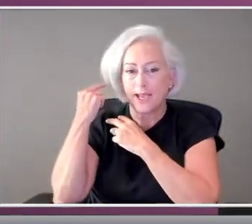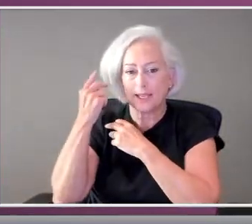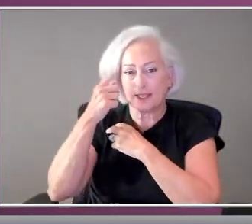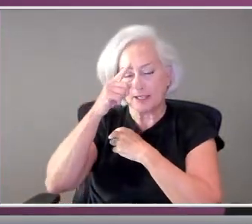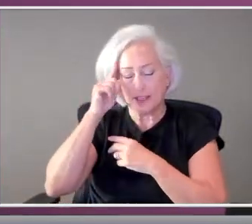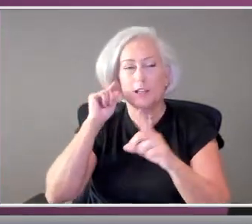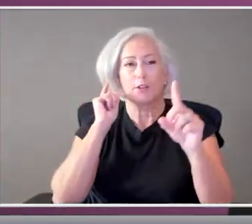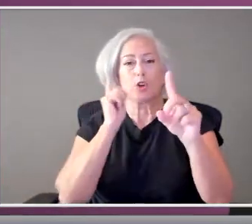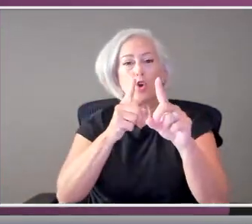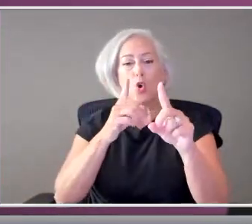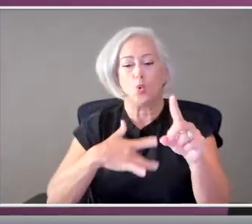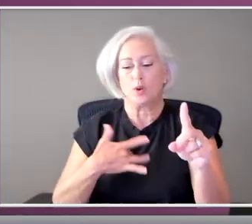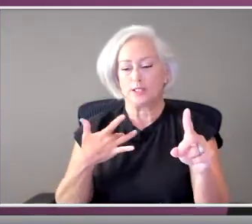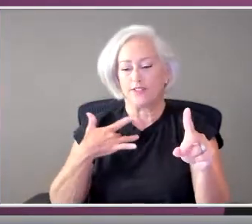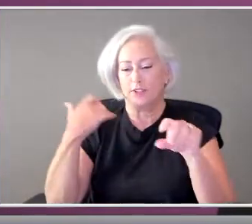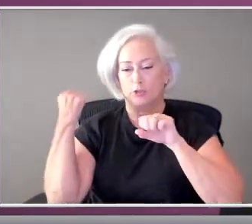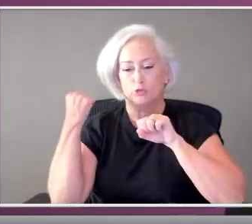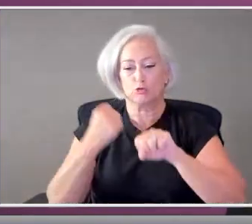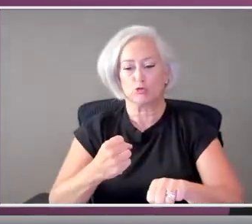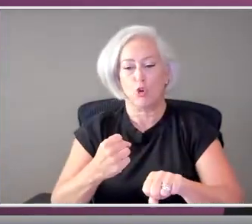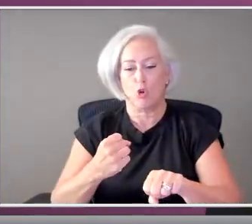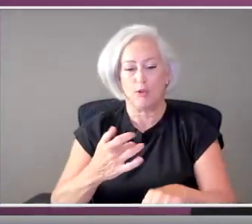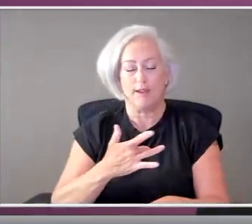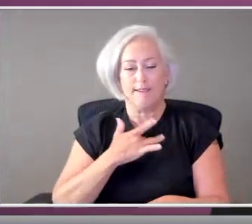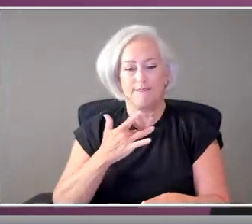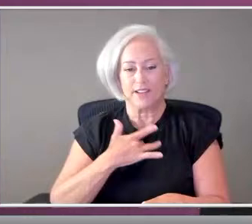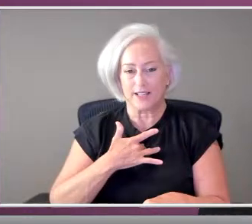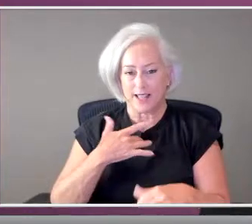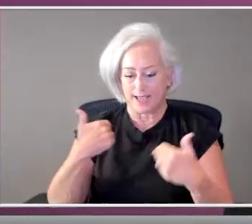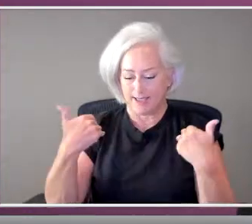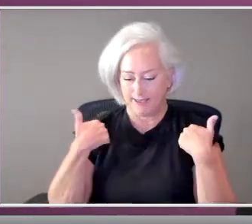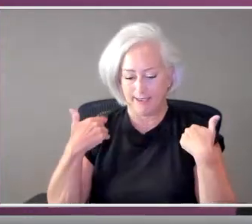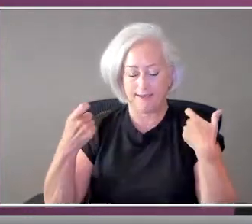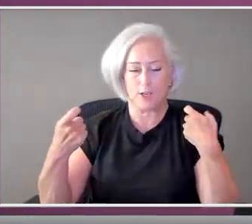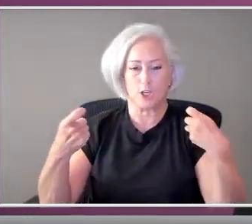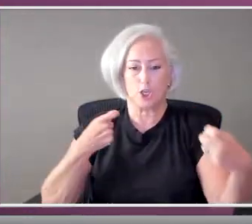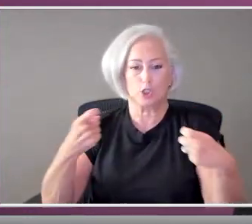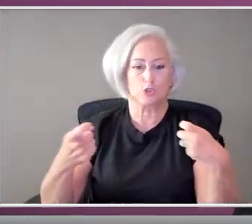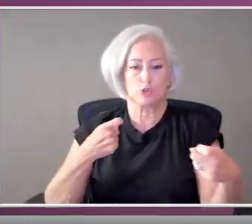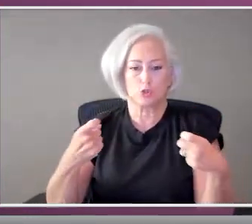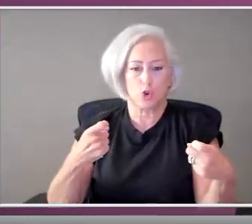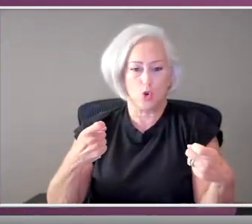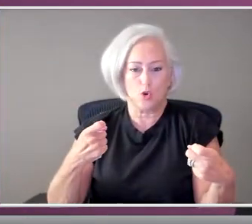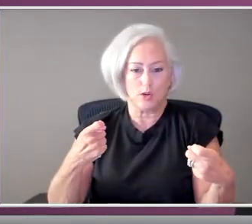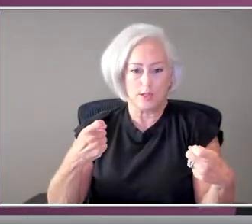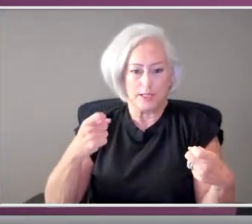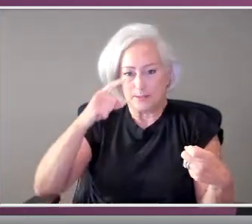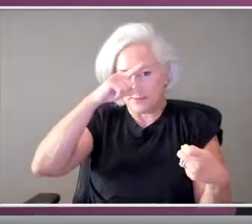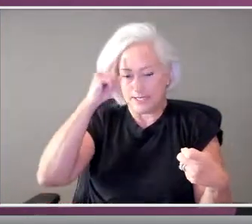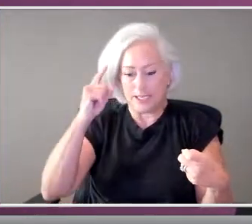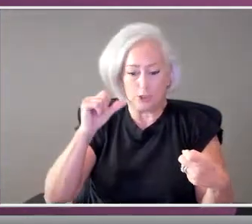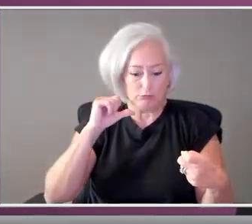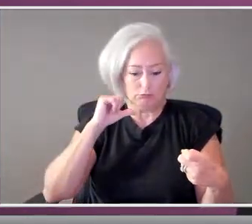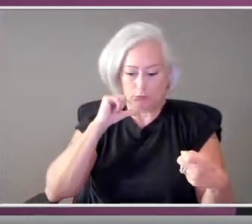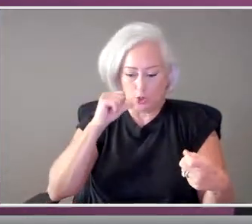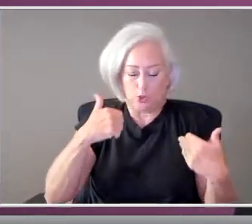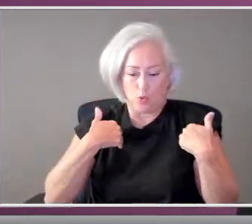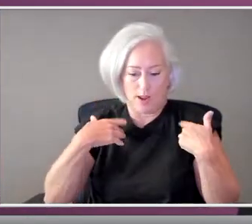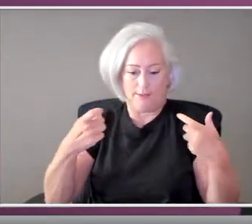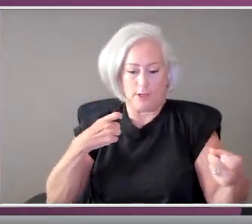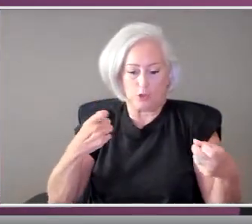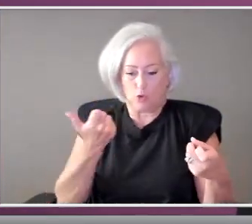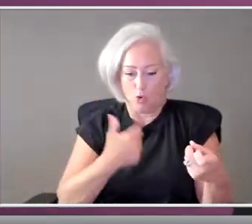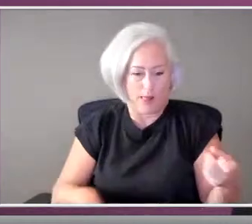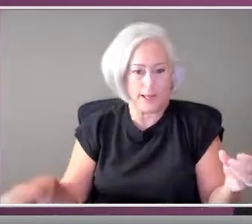I wanted to feel like that I had control over something, because your life you are no longer really in control of your life. You have, it's